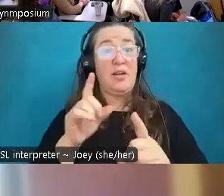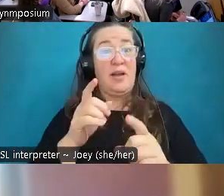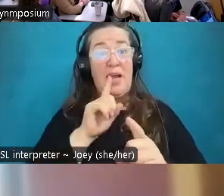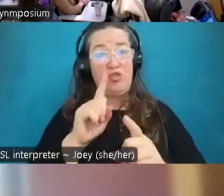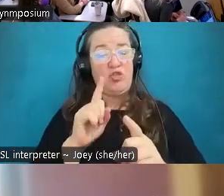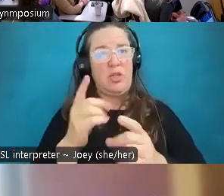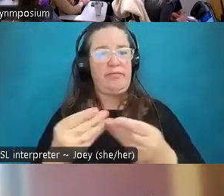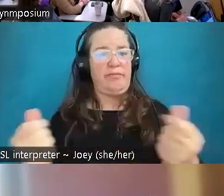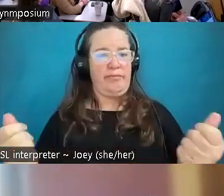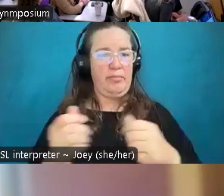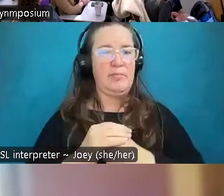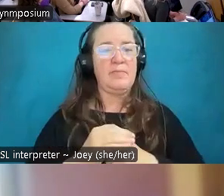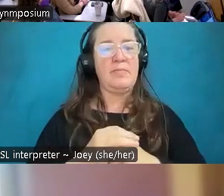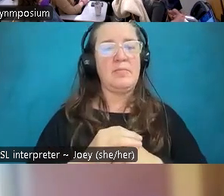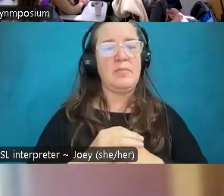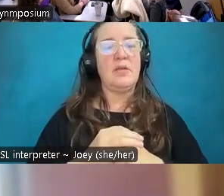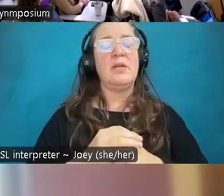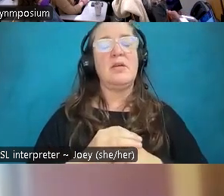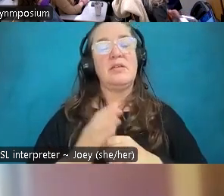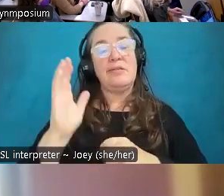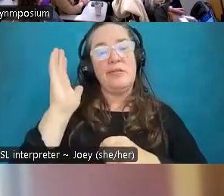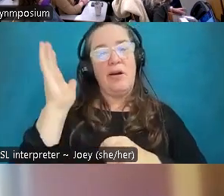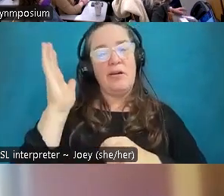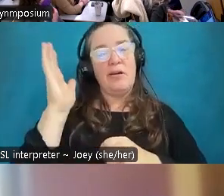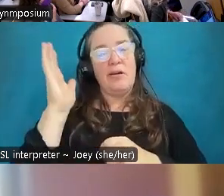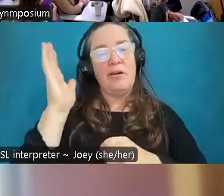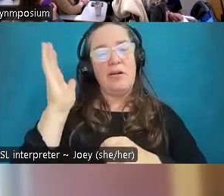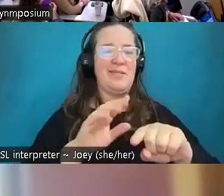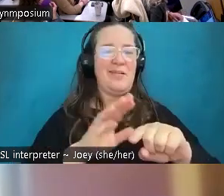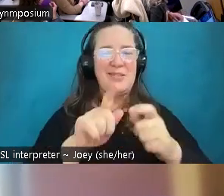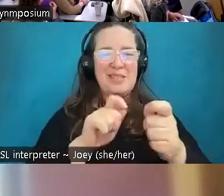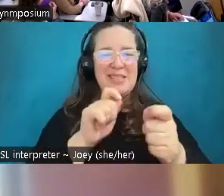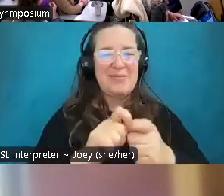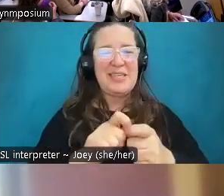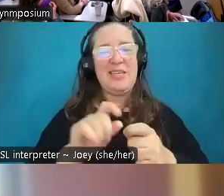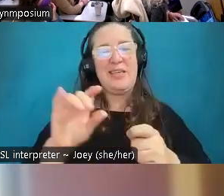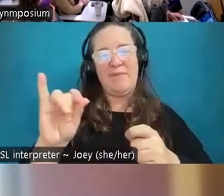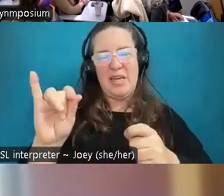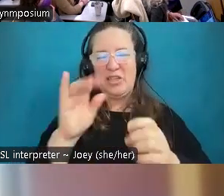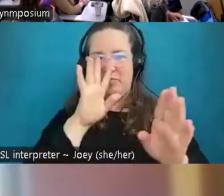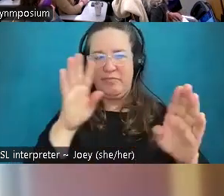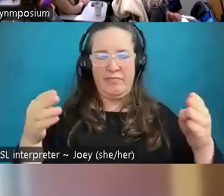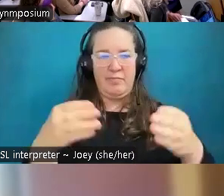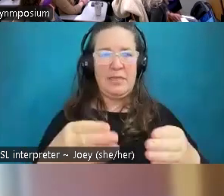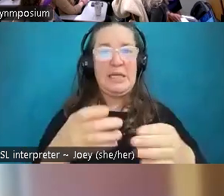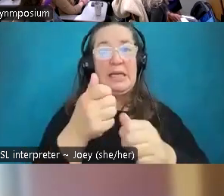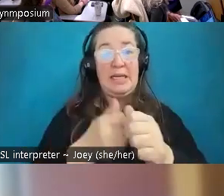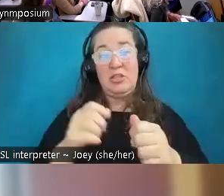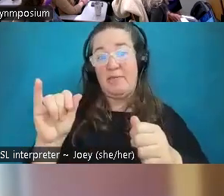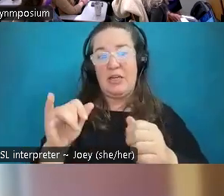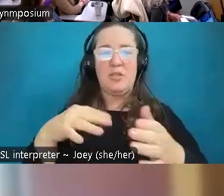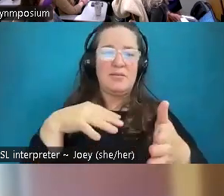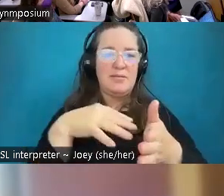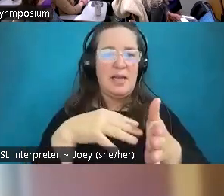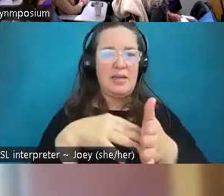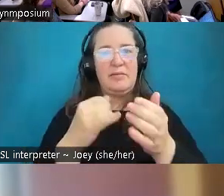talks were largely infection-specific. The syndrome that followed each infection was studied individually, and